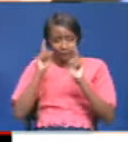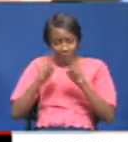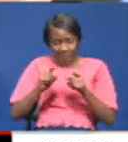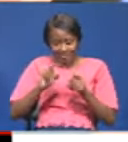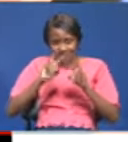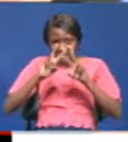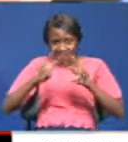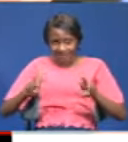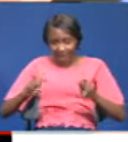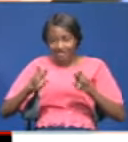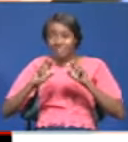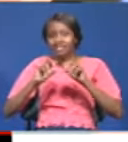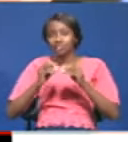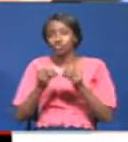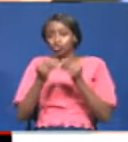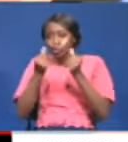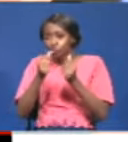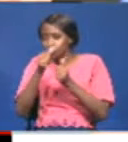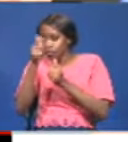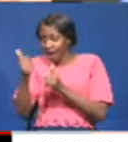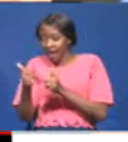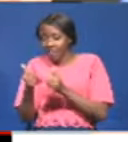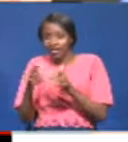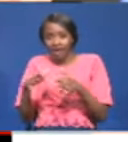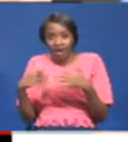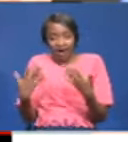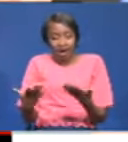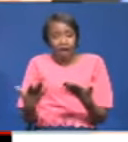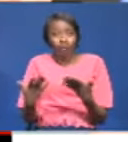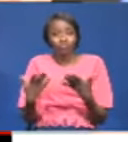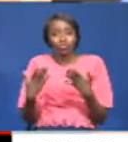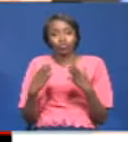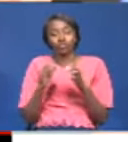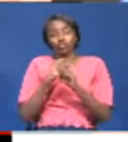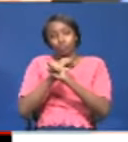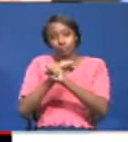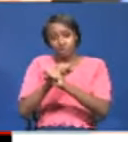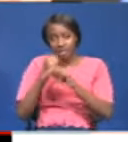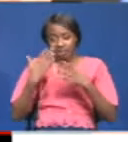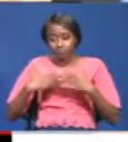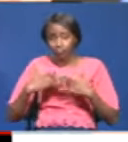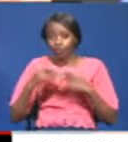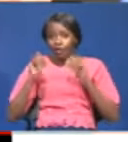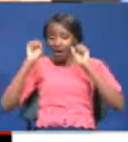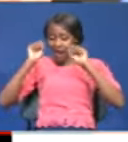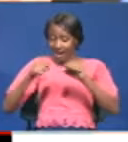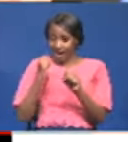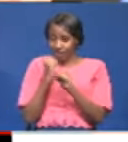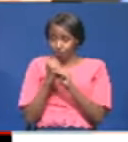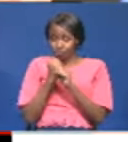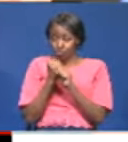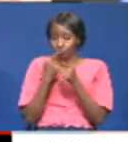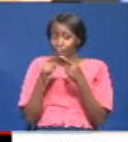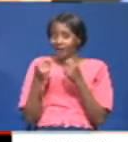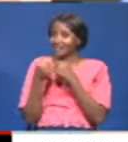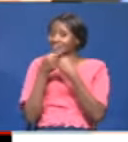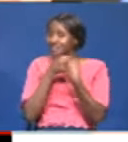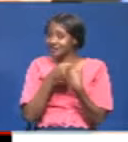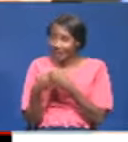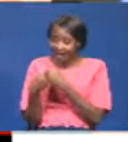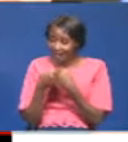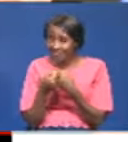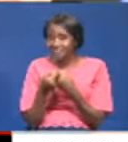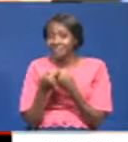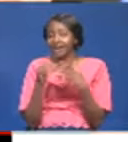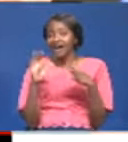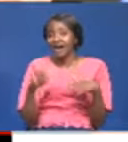protect that aspect of it. You understand? So they can do it. See, the challenge where we're coming from is